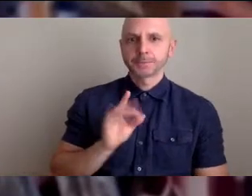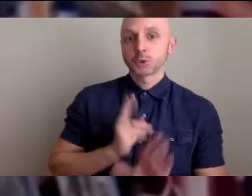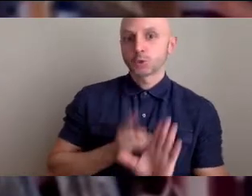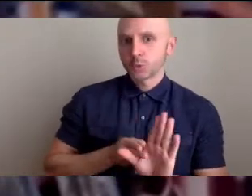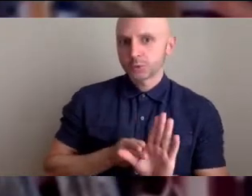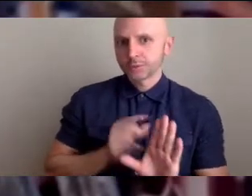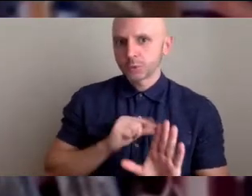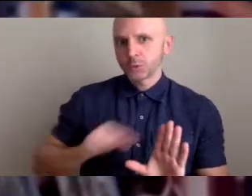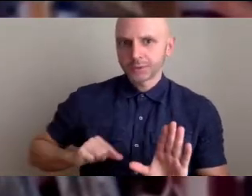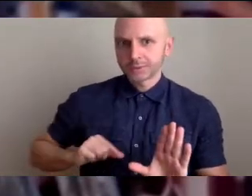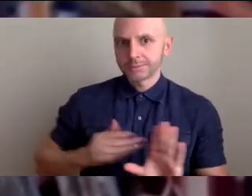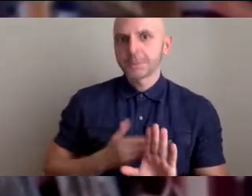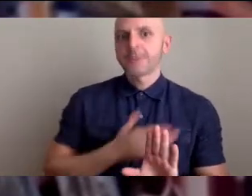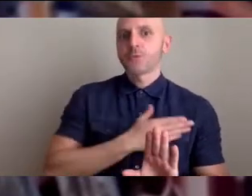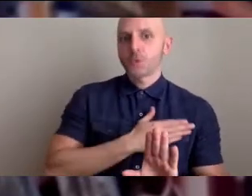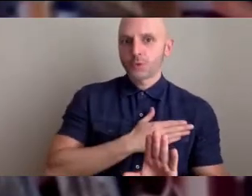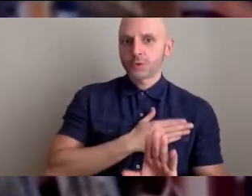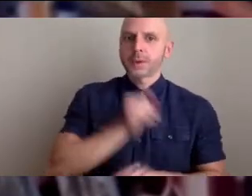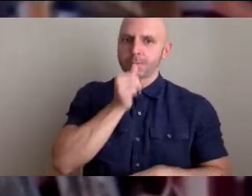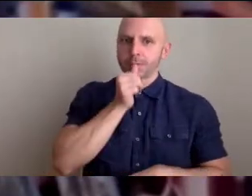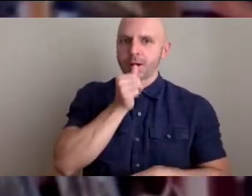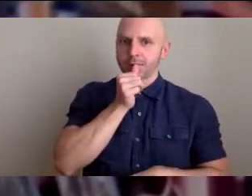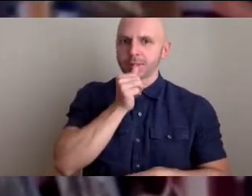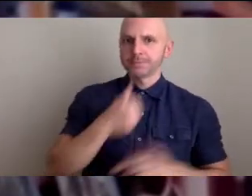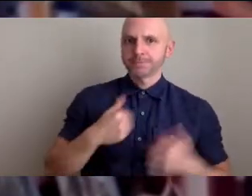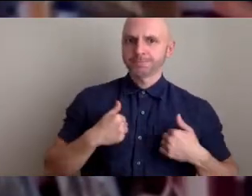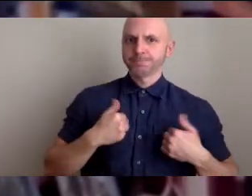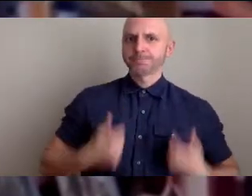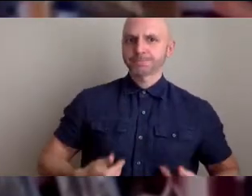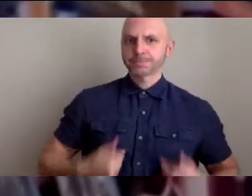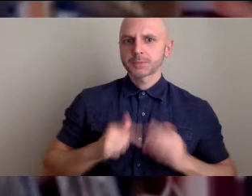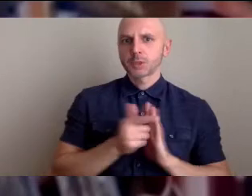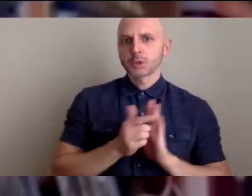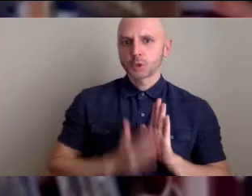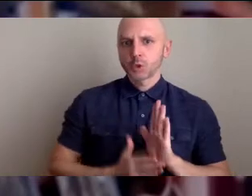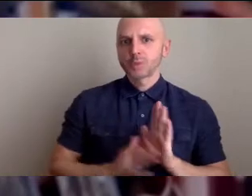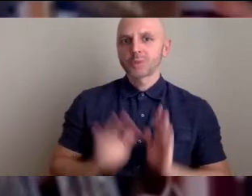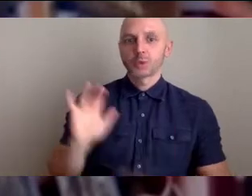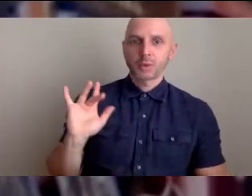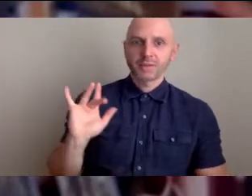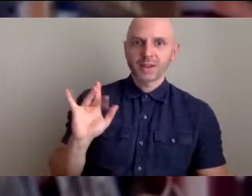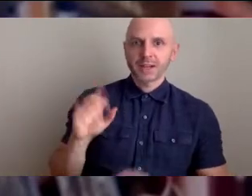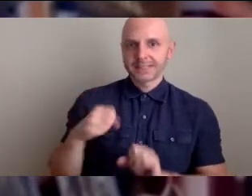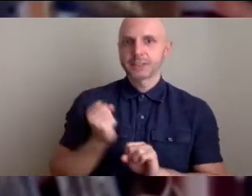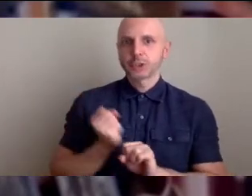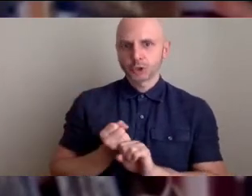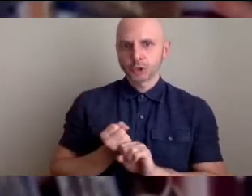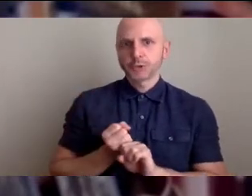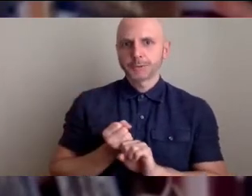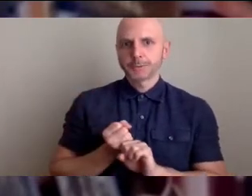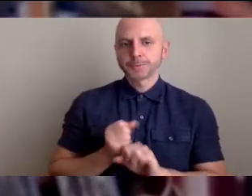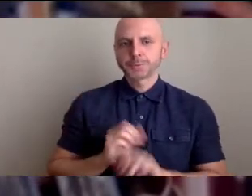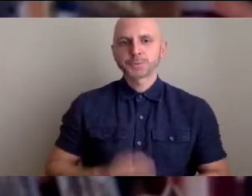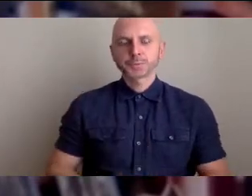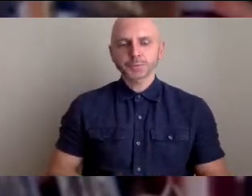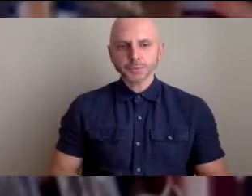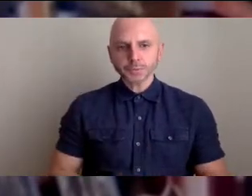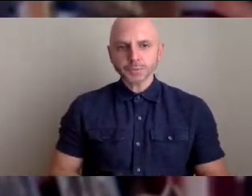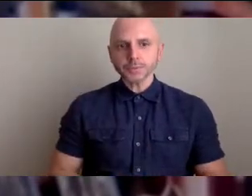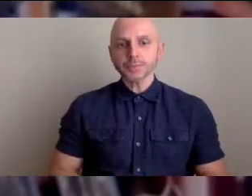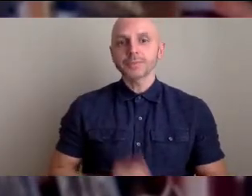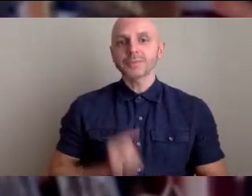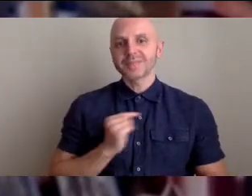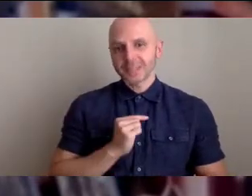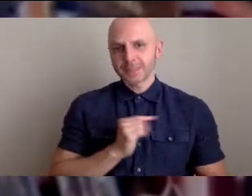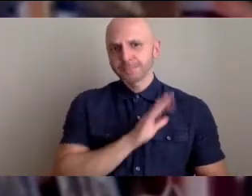practice, 25 in fact, at a law firm called Osler, Hoskin and Harcourt. And during that time, I had a really strong